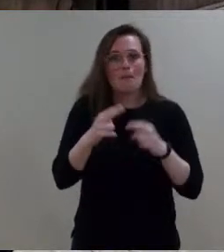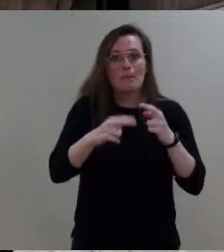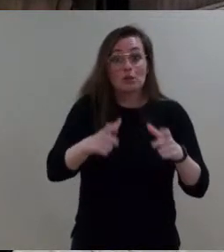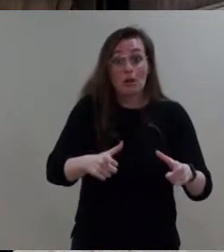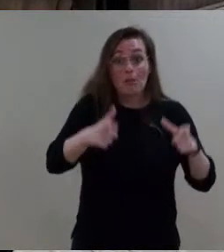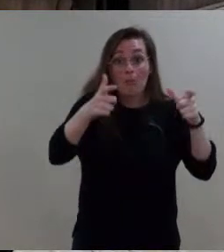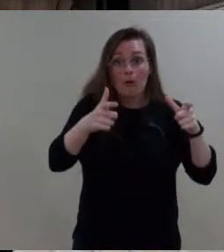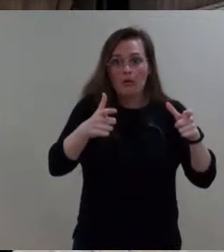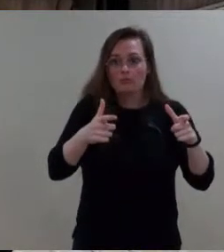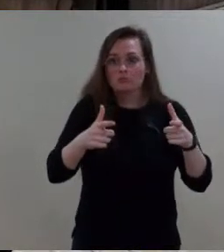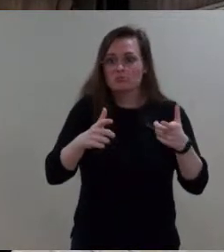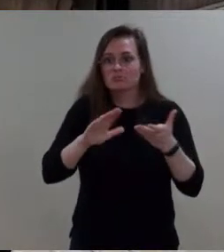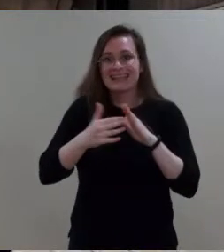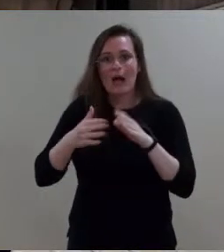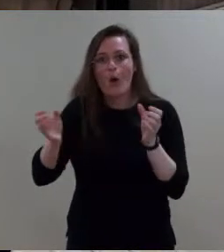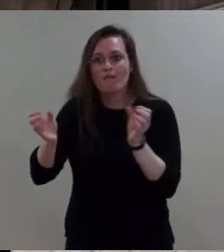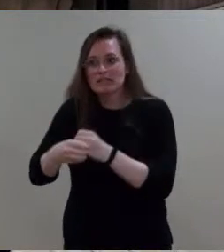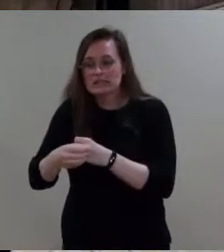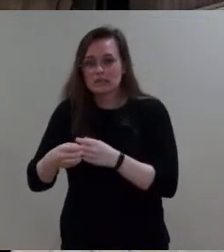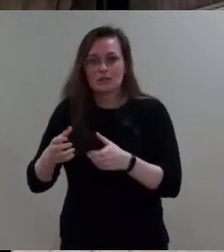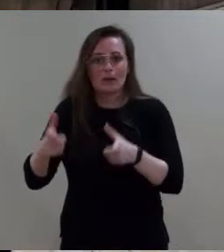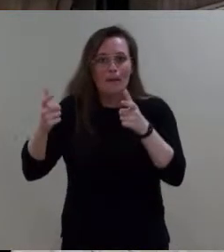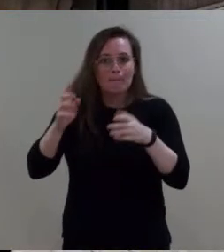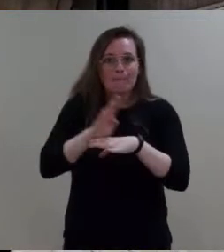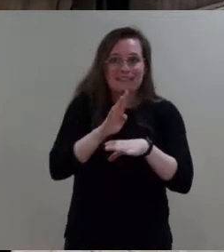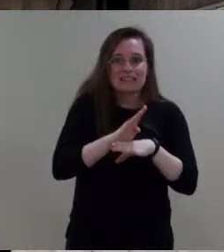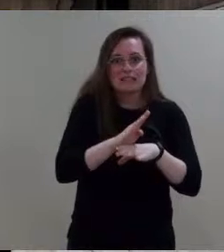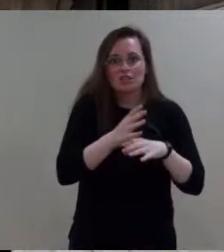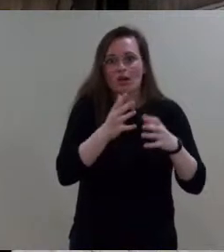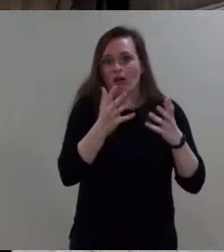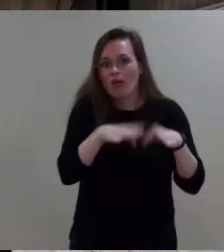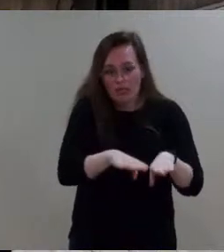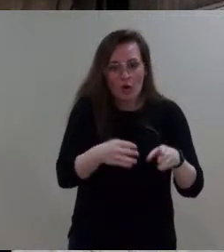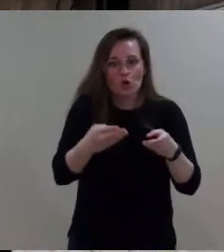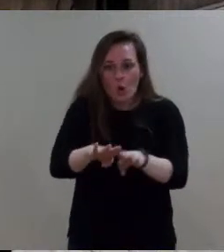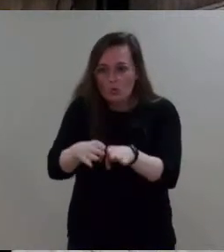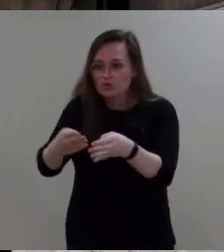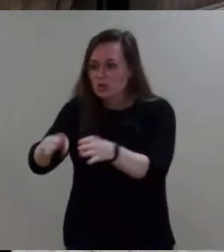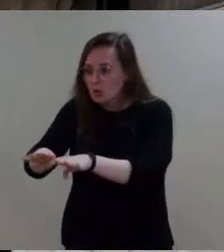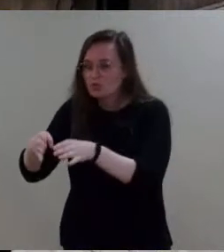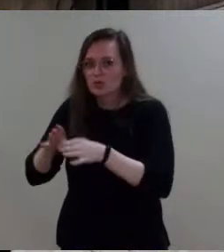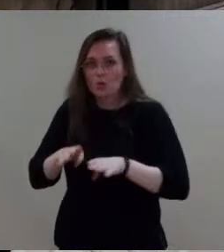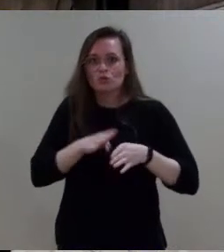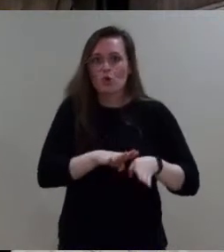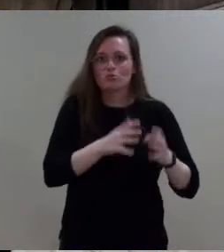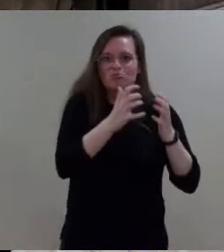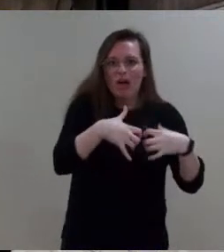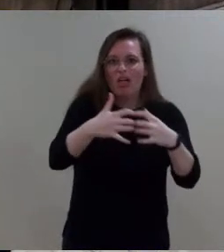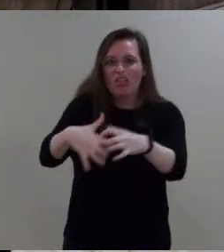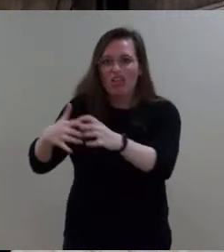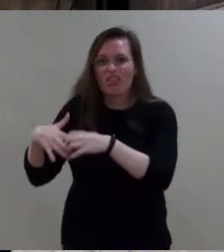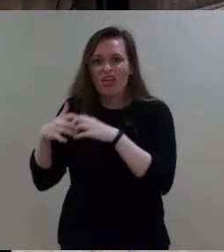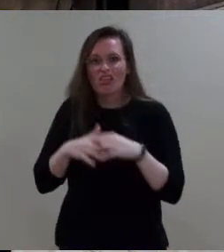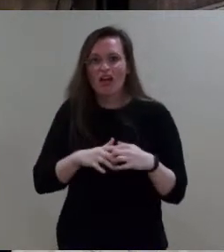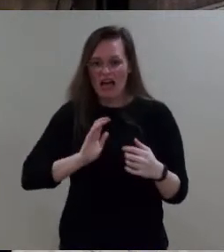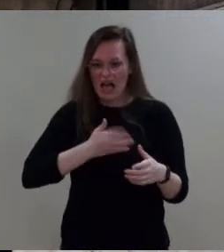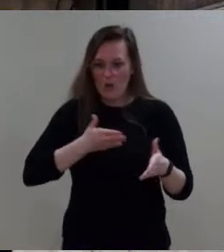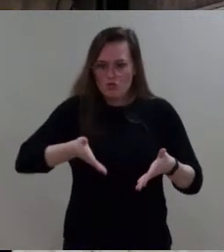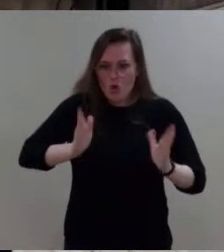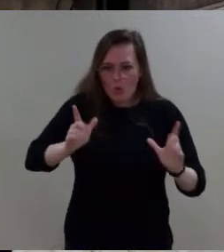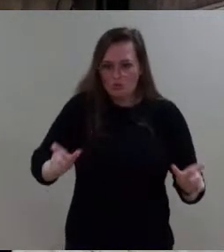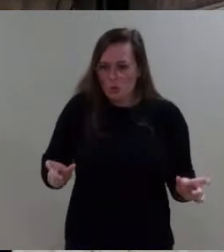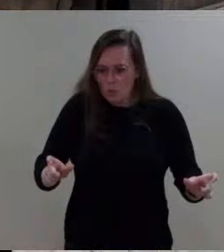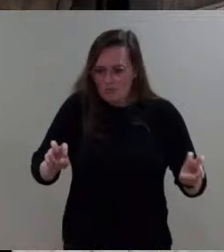town office spaces and businesses boarded up and our infrastructure falling and